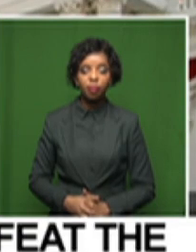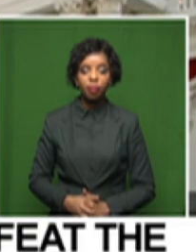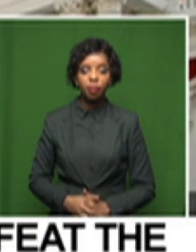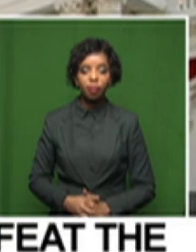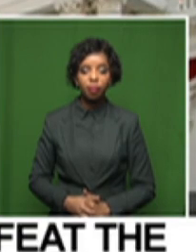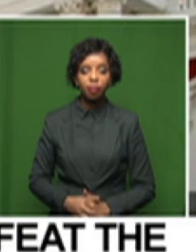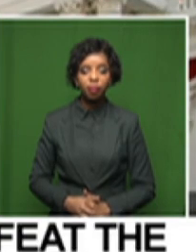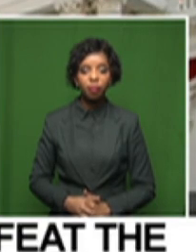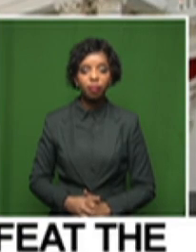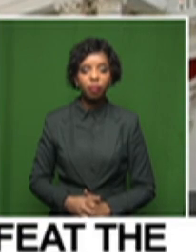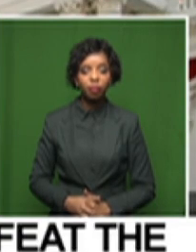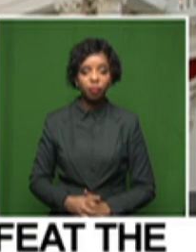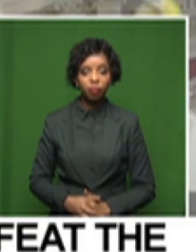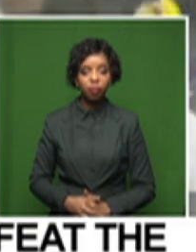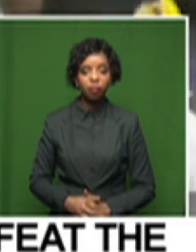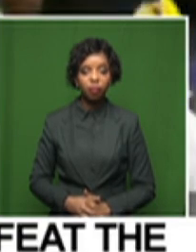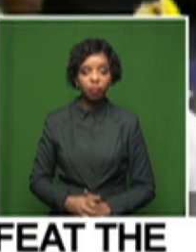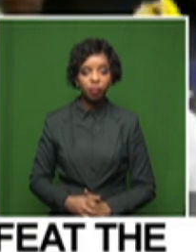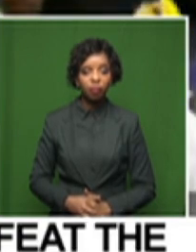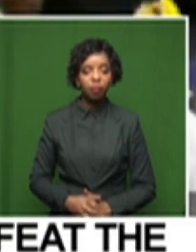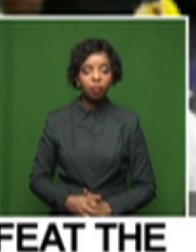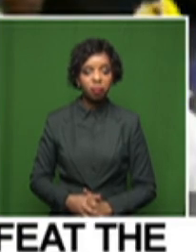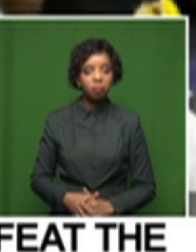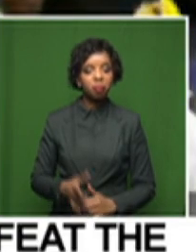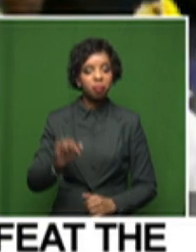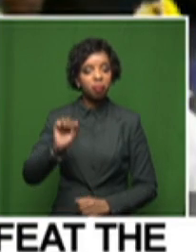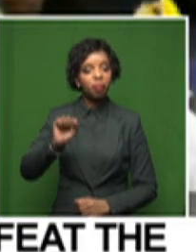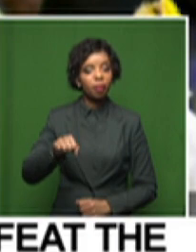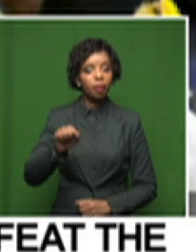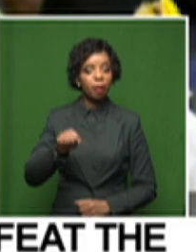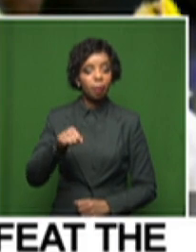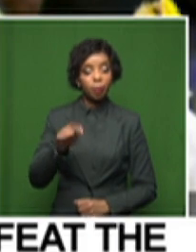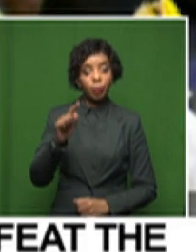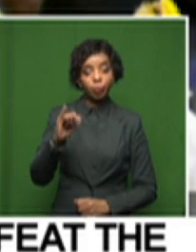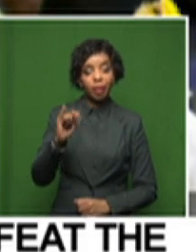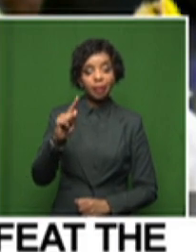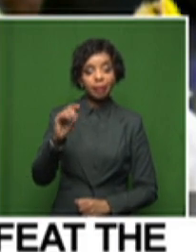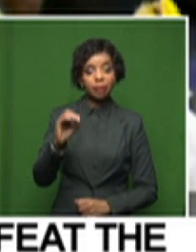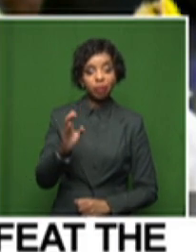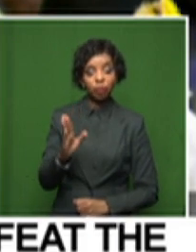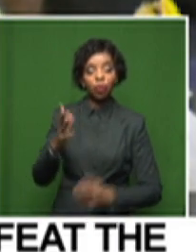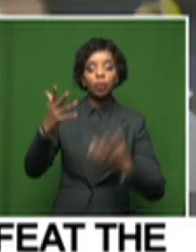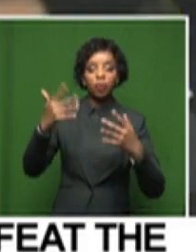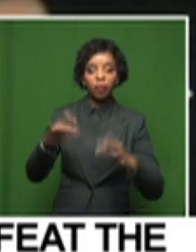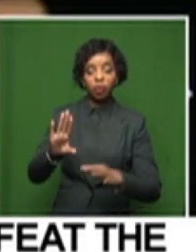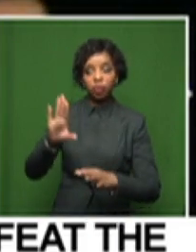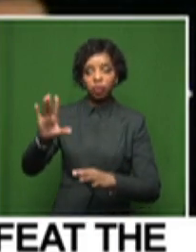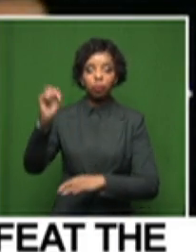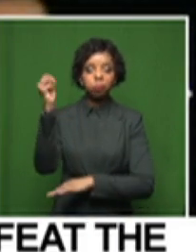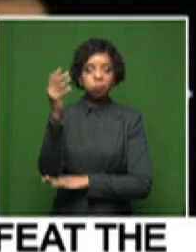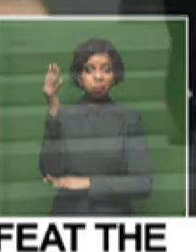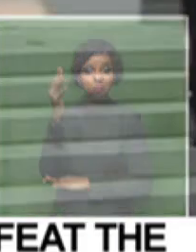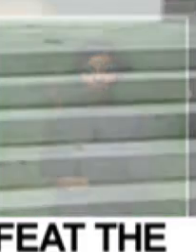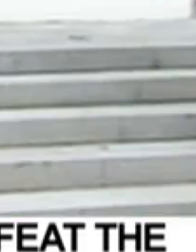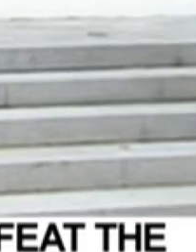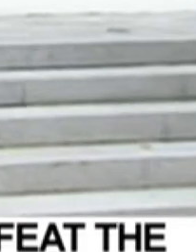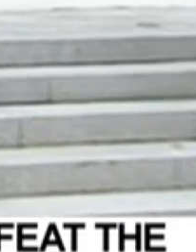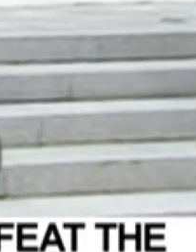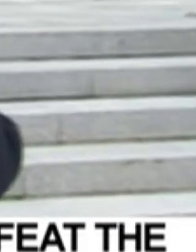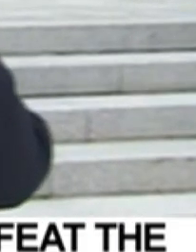Well, of course, the Finance Minister Tito Mboweni has just delivered his budget speech, just basically saying that he's going to be